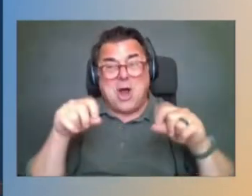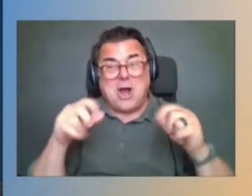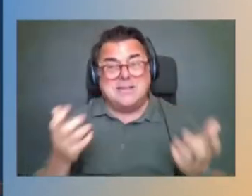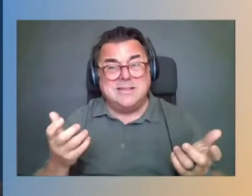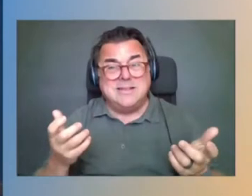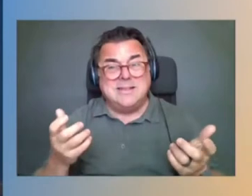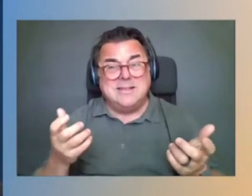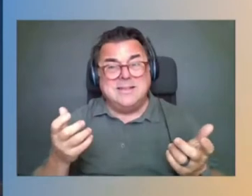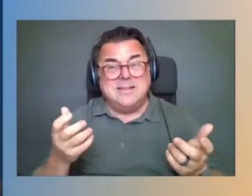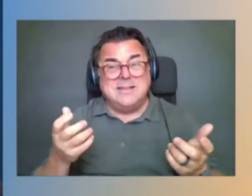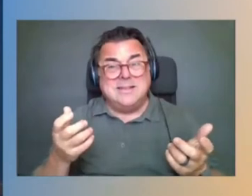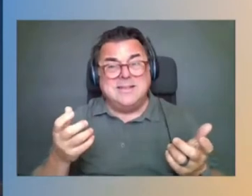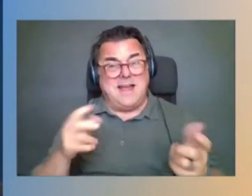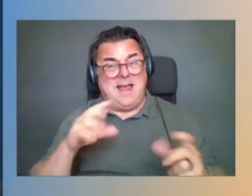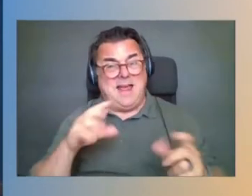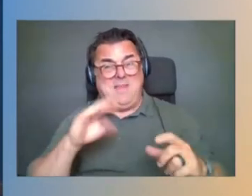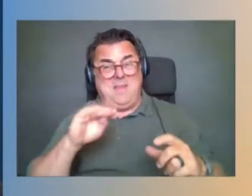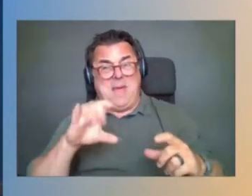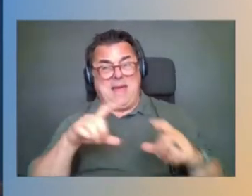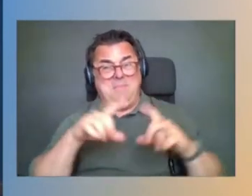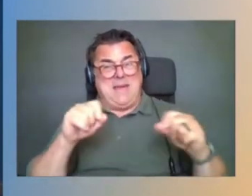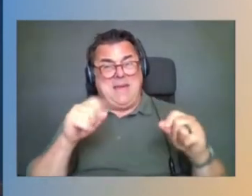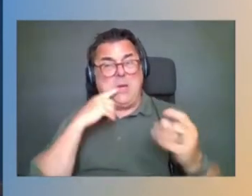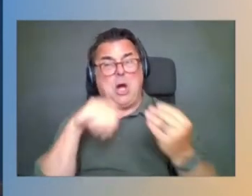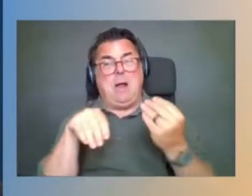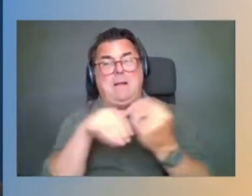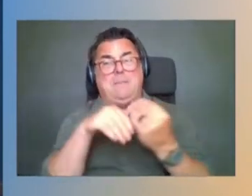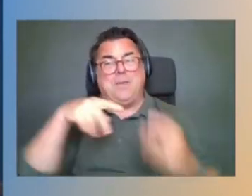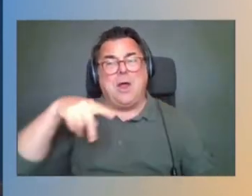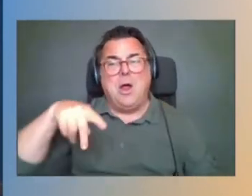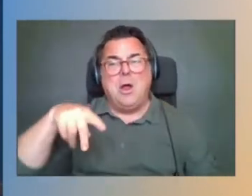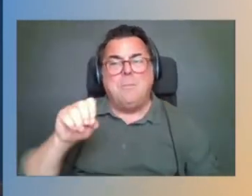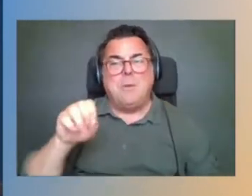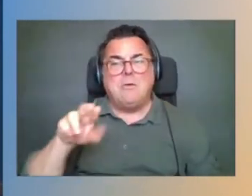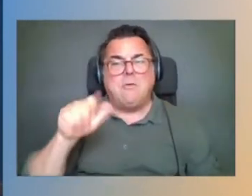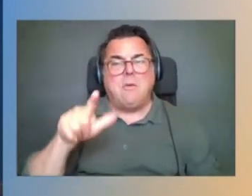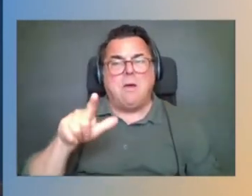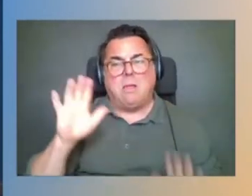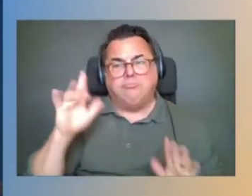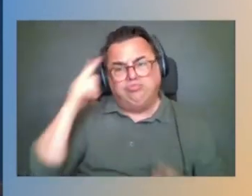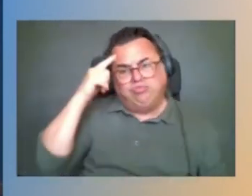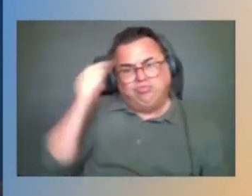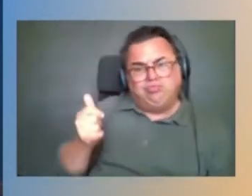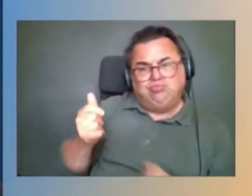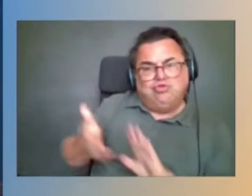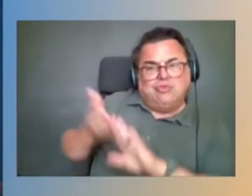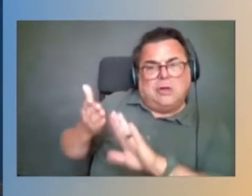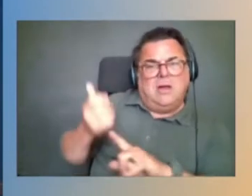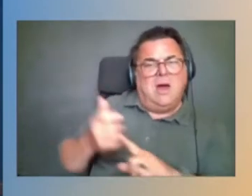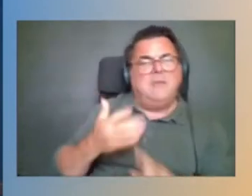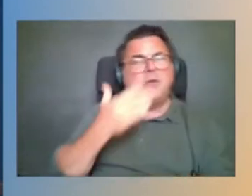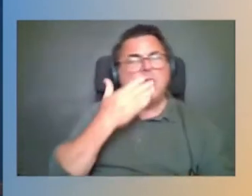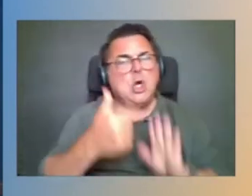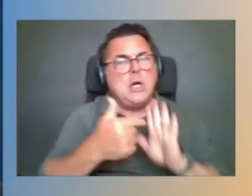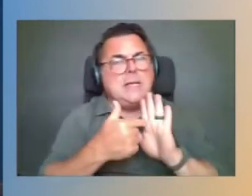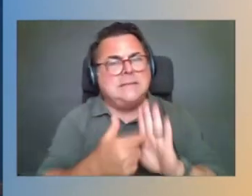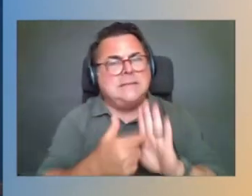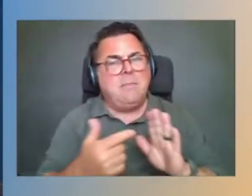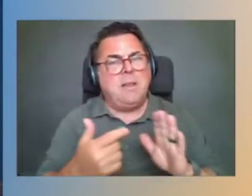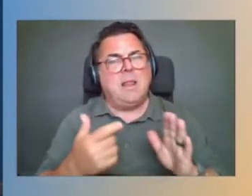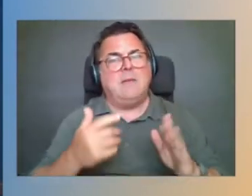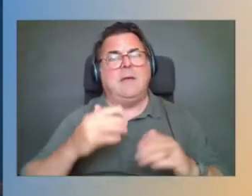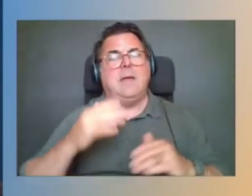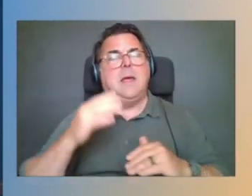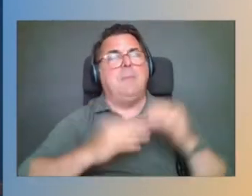treat the entire Mac Mini as a peripheral where we can just offer that to customers and let them go wild with it. That's a great example of a building block. So